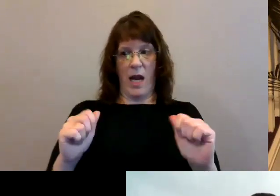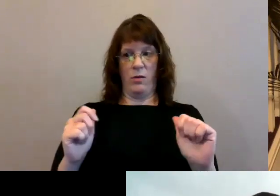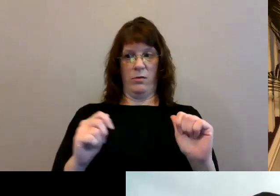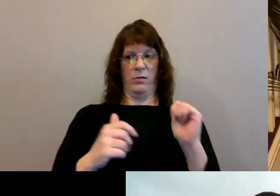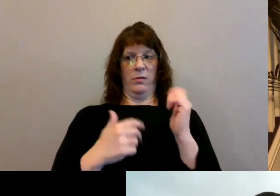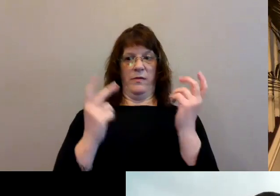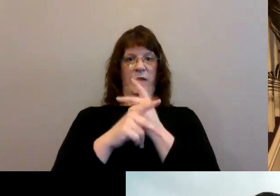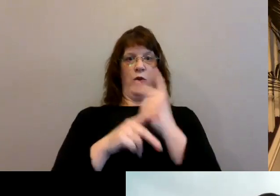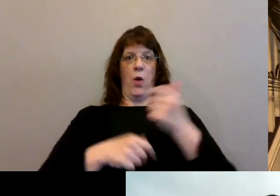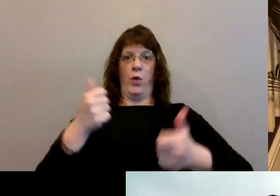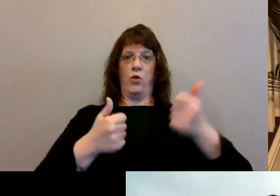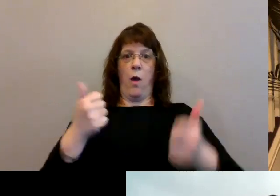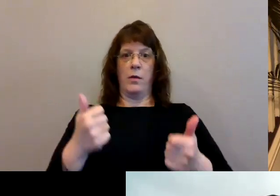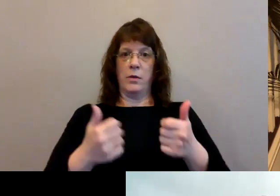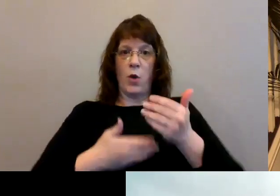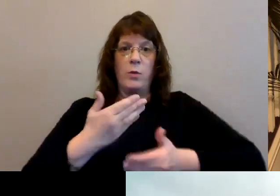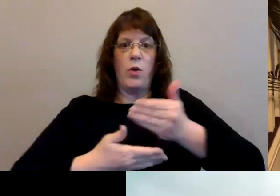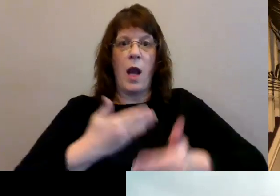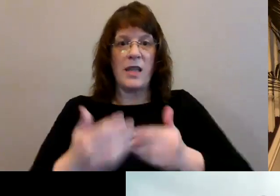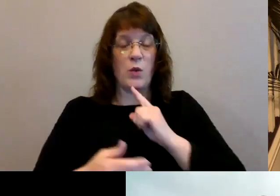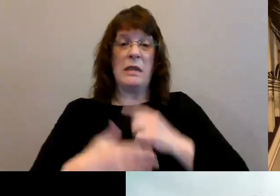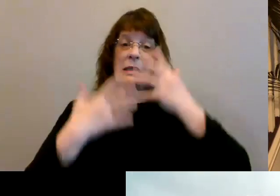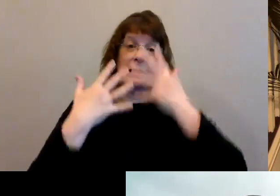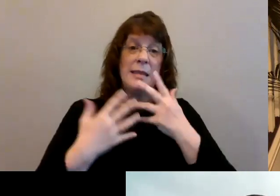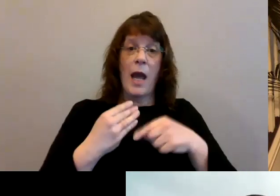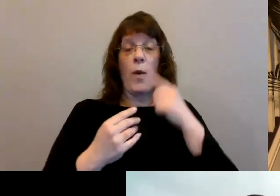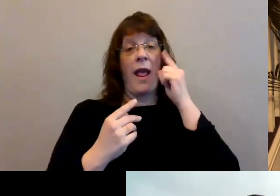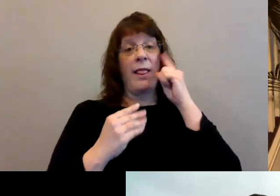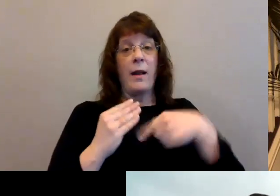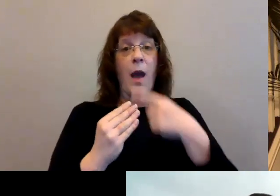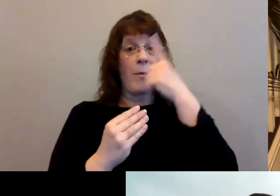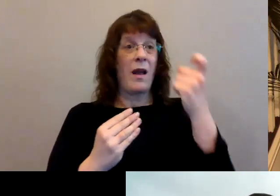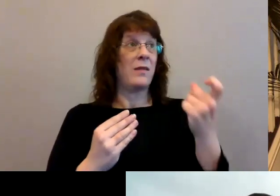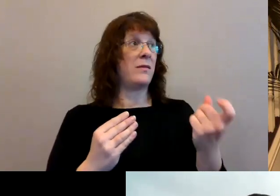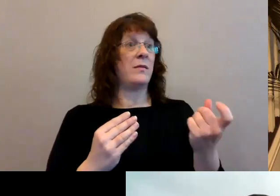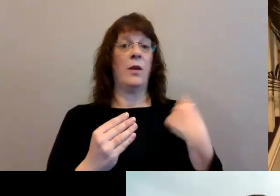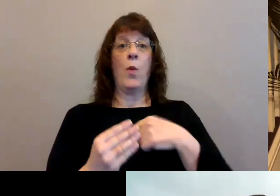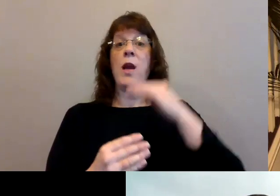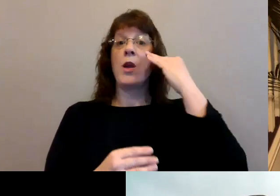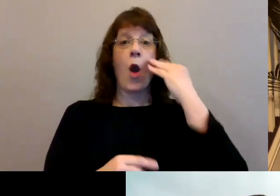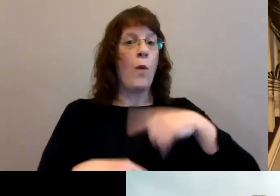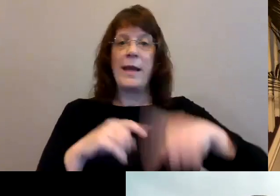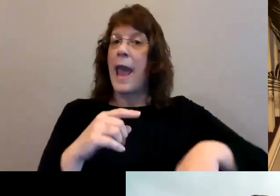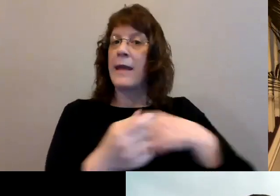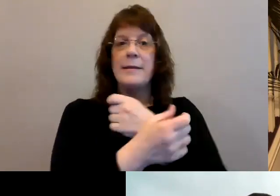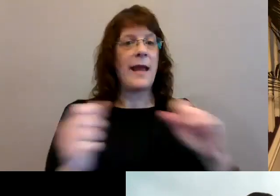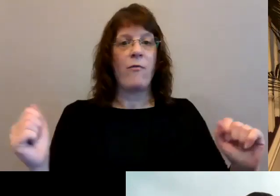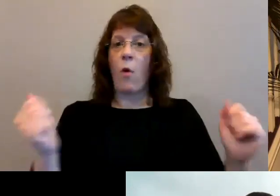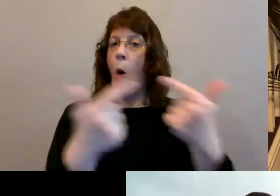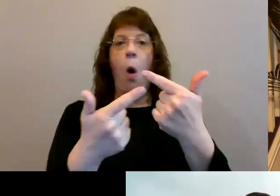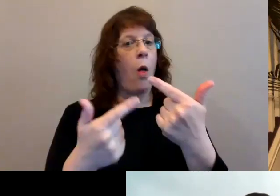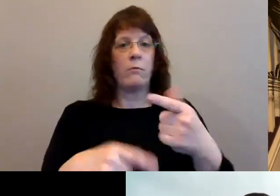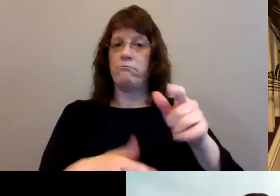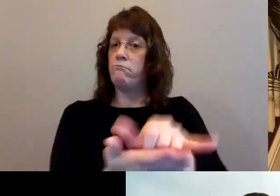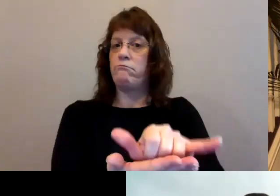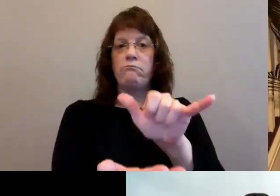And it makes me really sad when I think about it, because like we've reached a point where we know we're not going to be able to save them all. And the